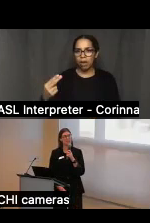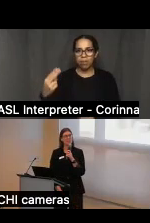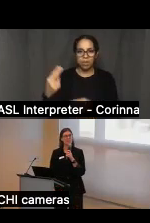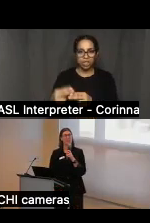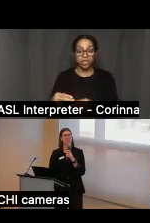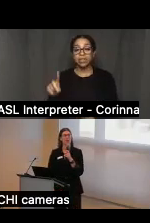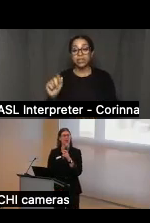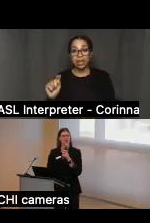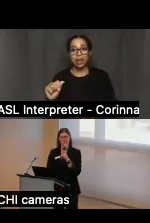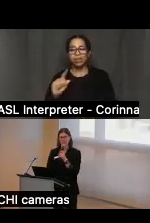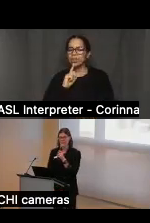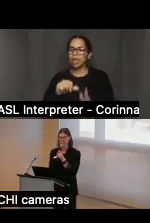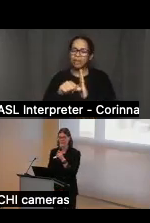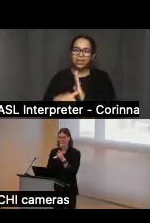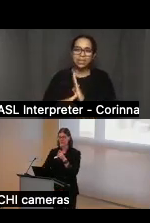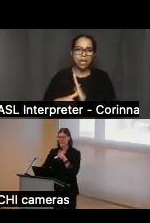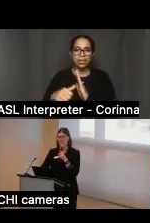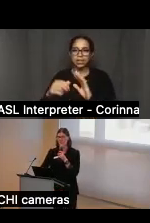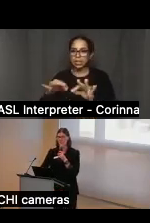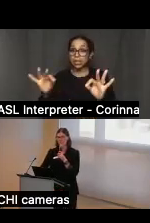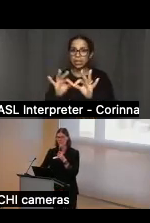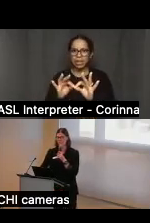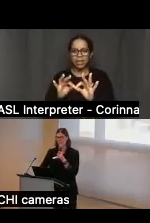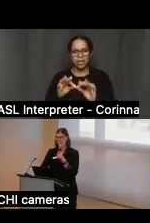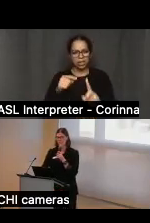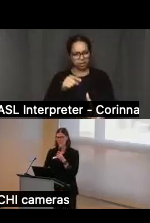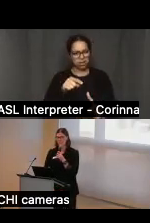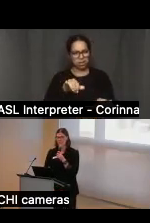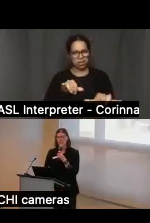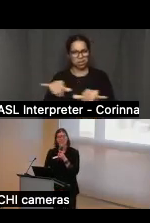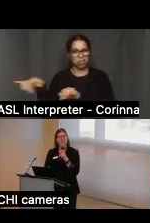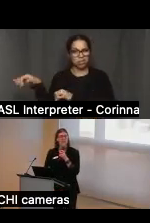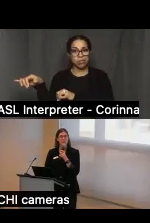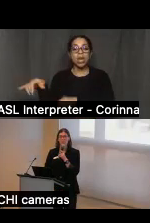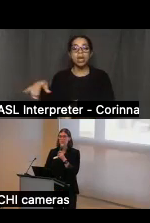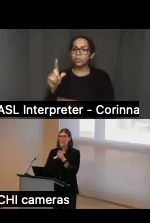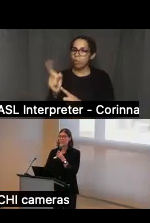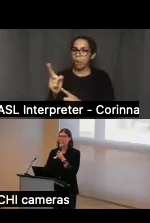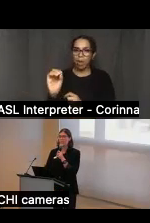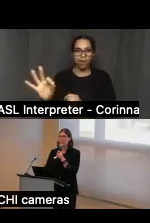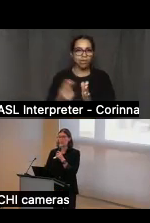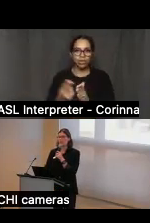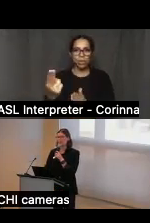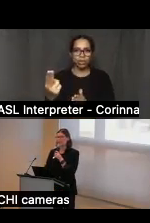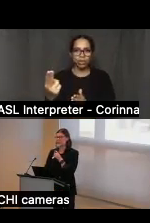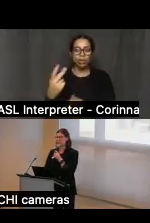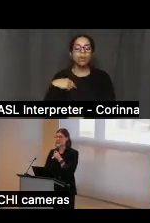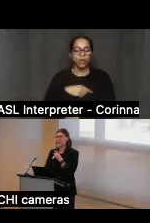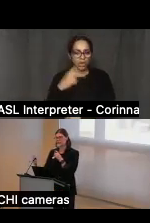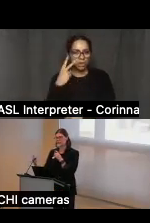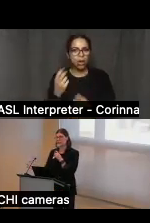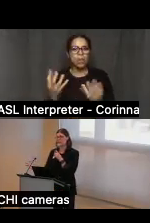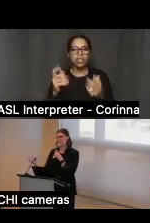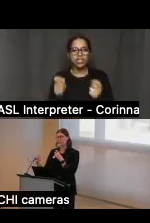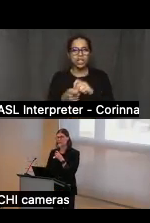a key theme of our presentation, which is this moment of truth. We saw changes in many affordability metrics that